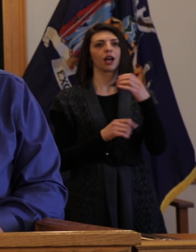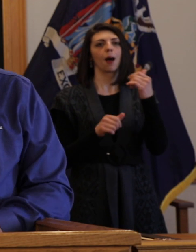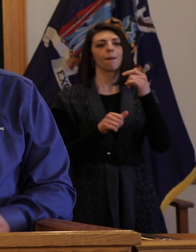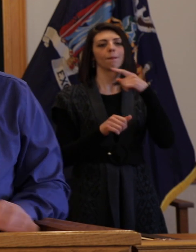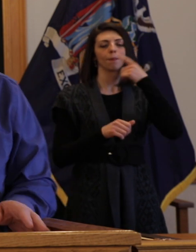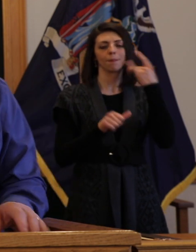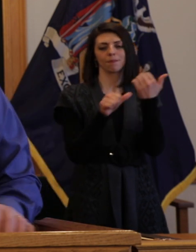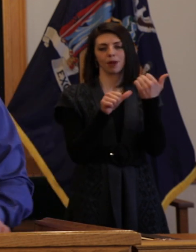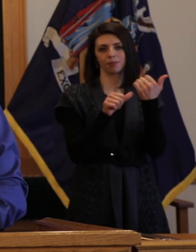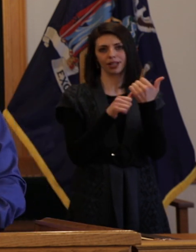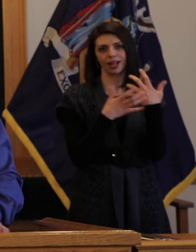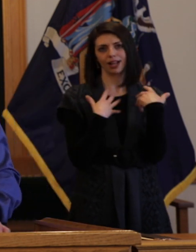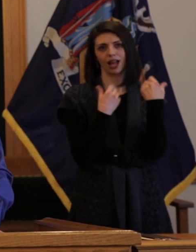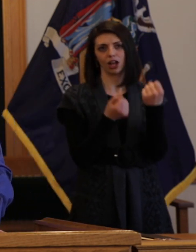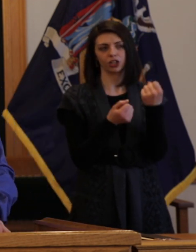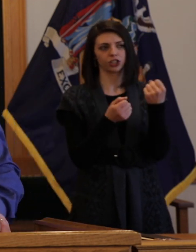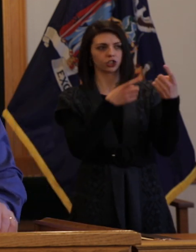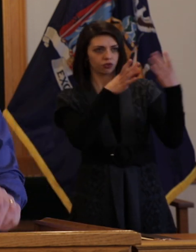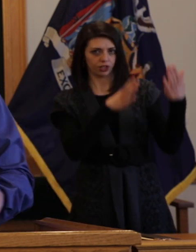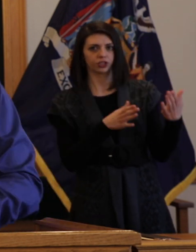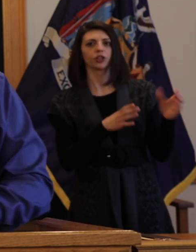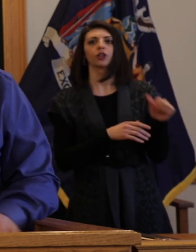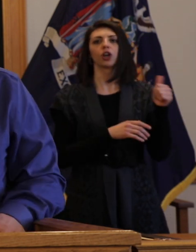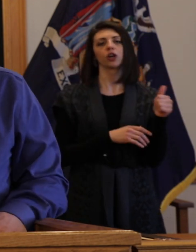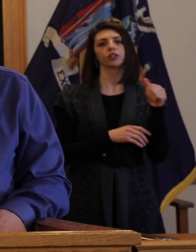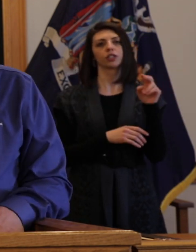with Phil Church, County Administrator.